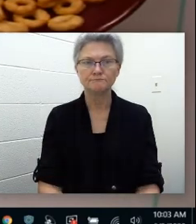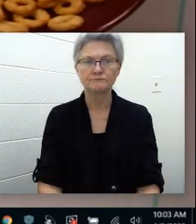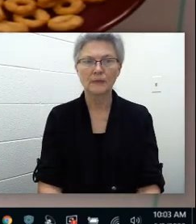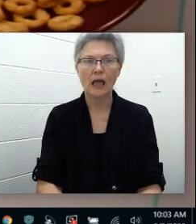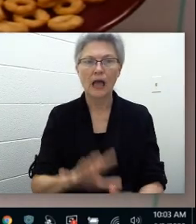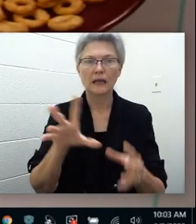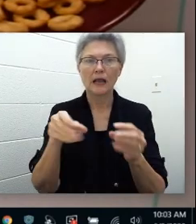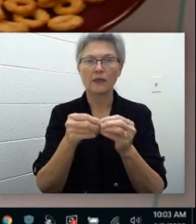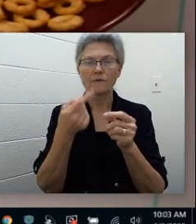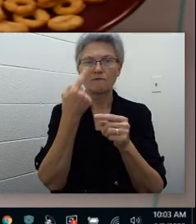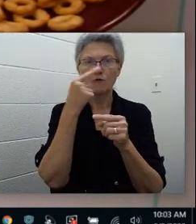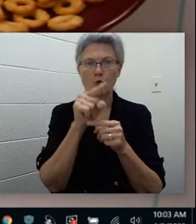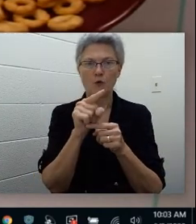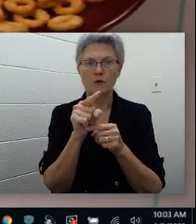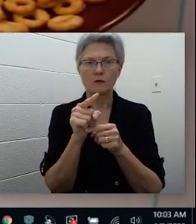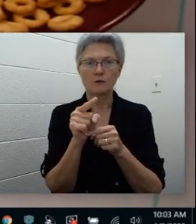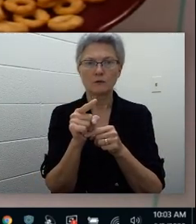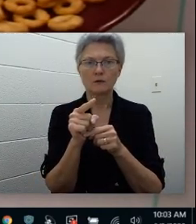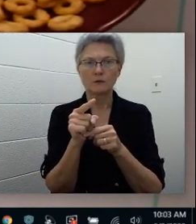Here's another one